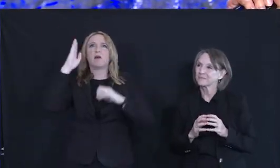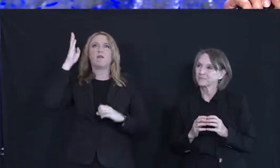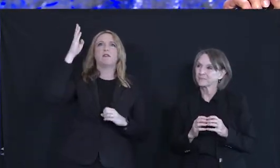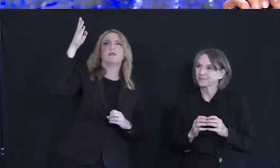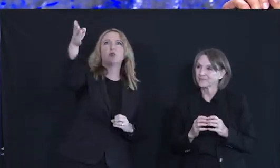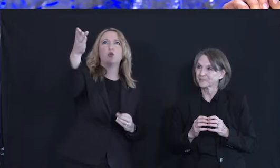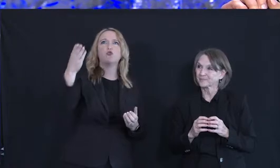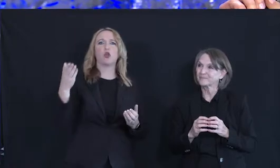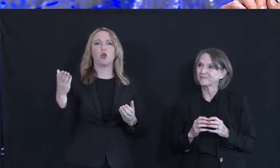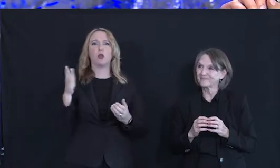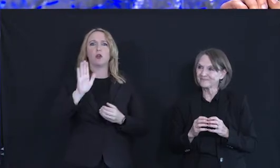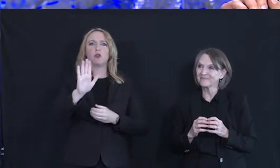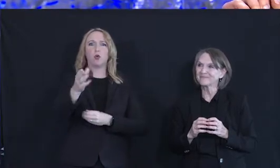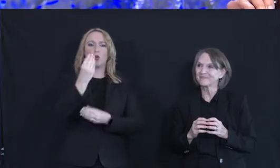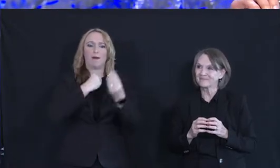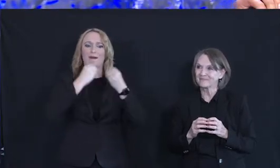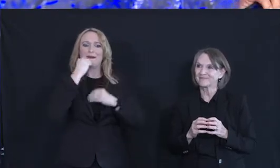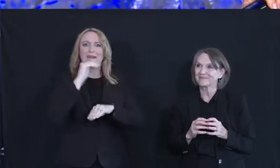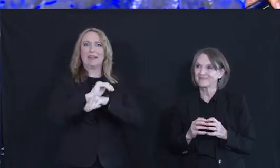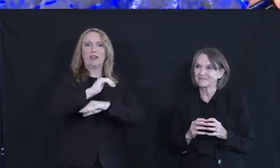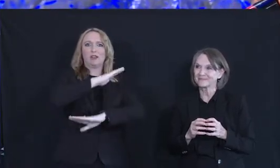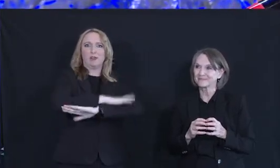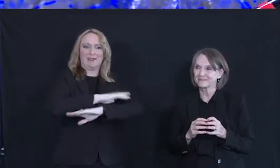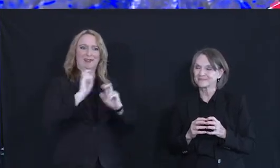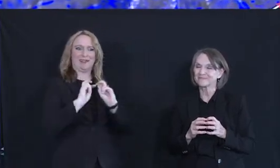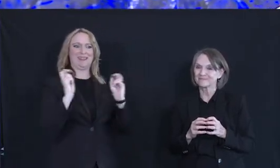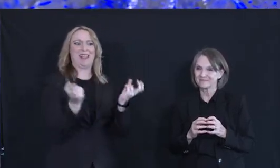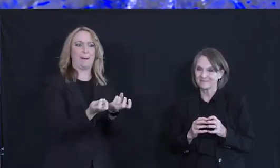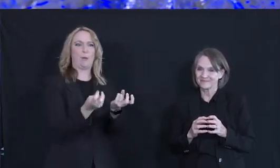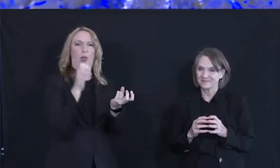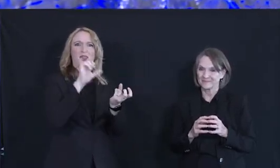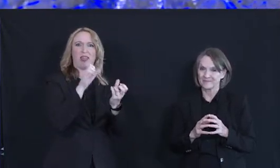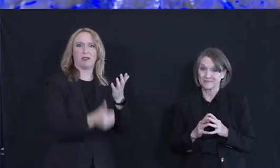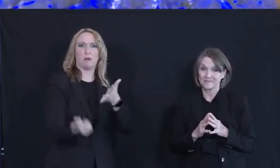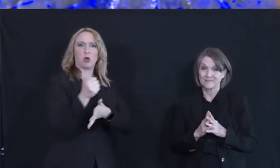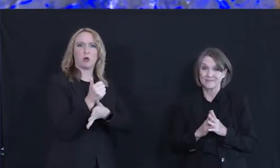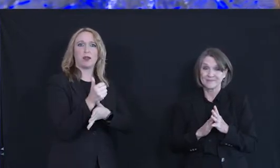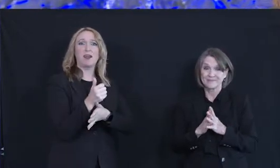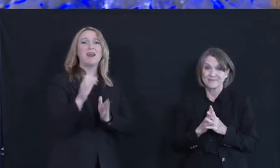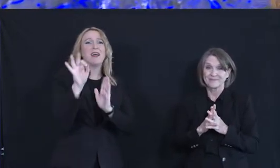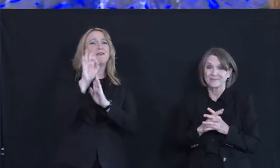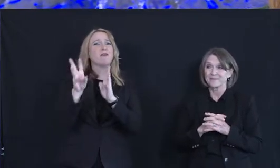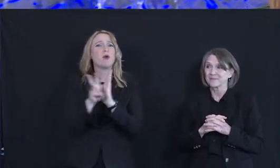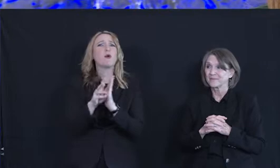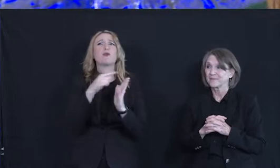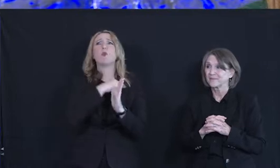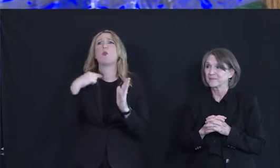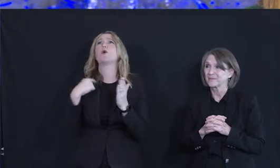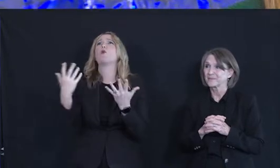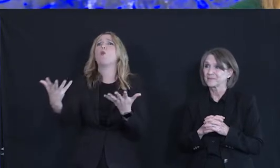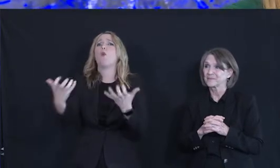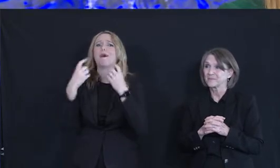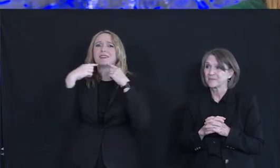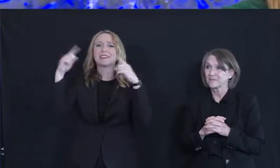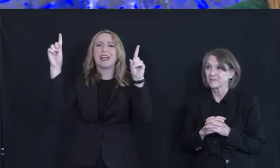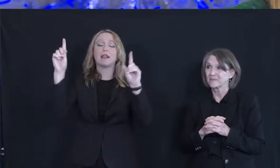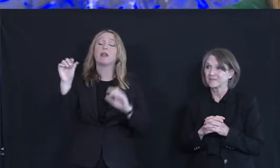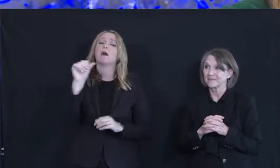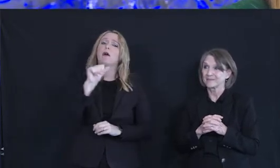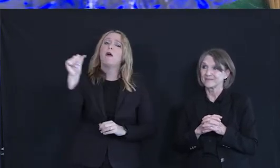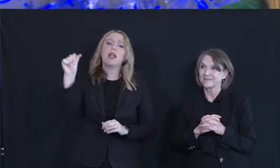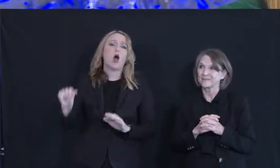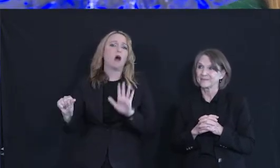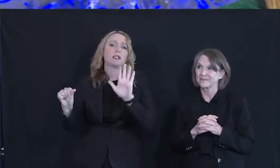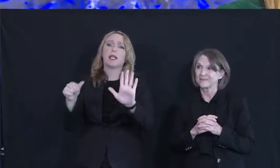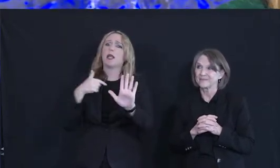things that matter around your kitchen table like I talked about earlier and and also Fort Worth is hungry for Success there's a lot of cities and no offense to Austin I love Austin